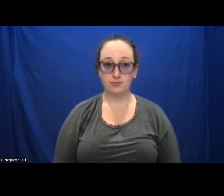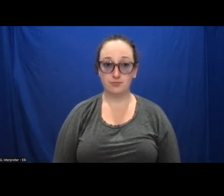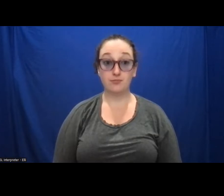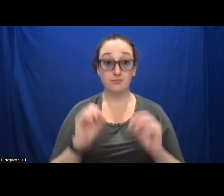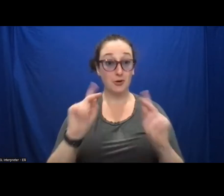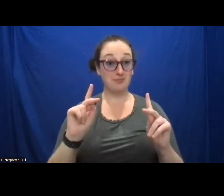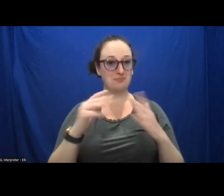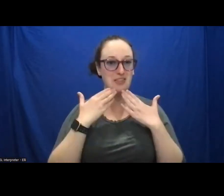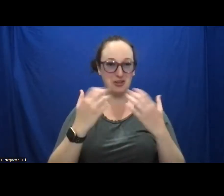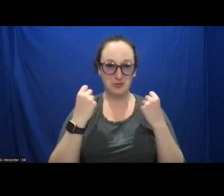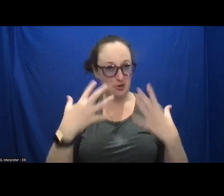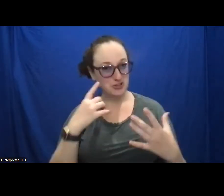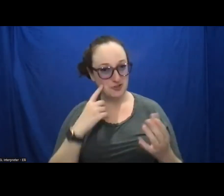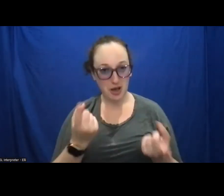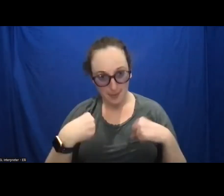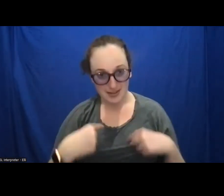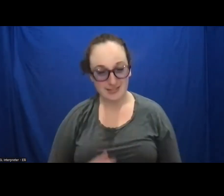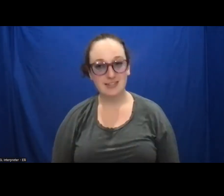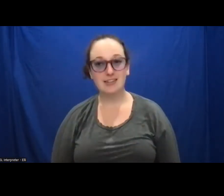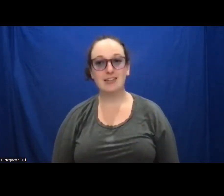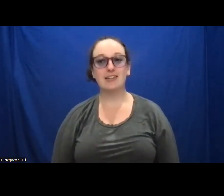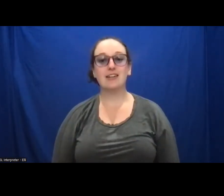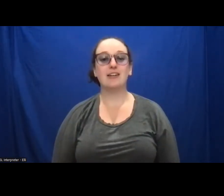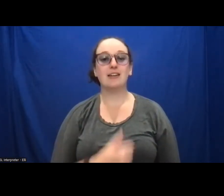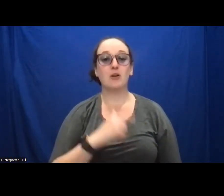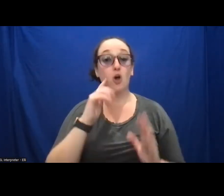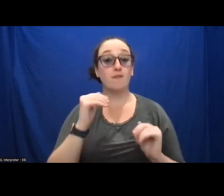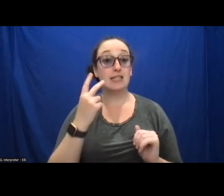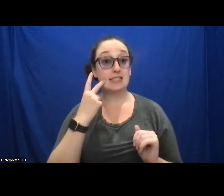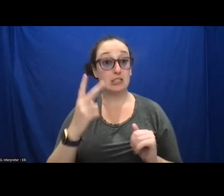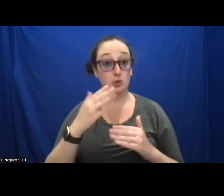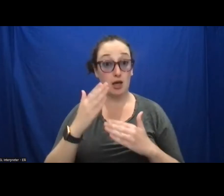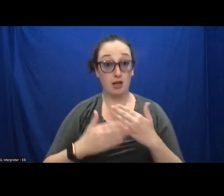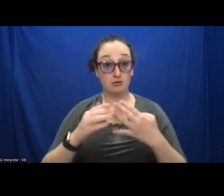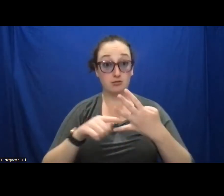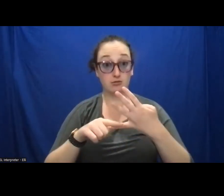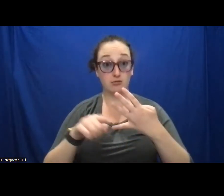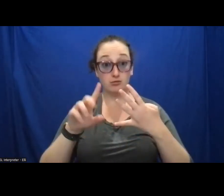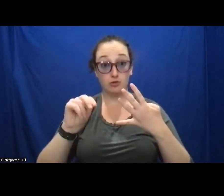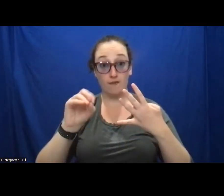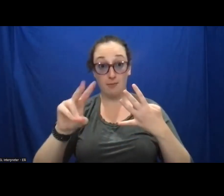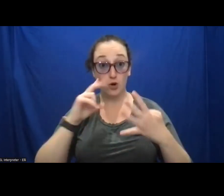Okay, friends, thank you so much for joining us. And we will hopefully see you at the end of November for our next